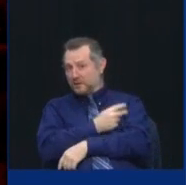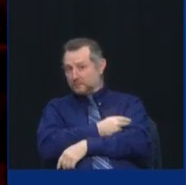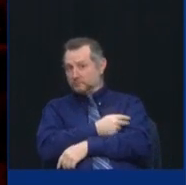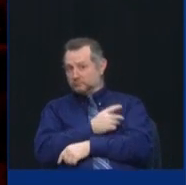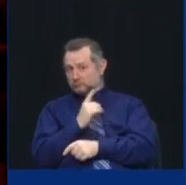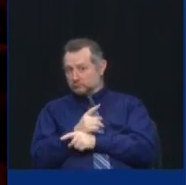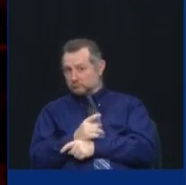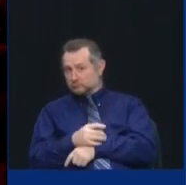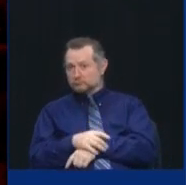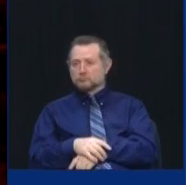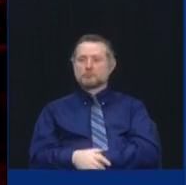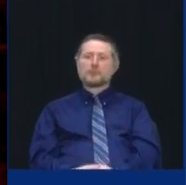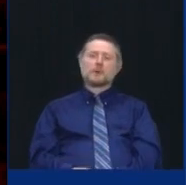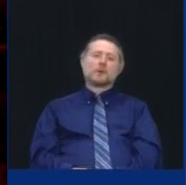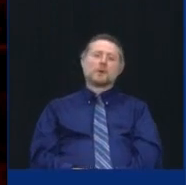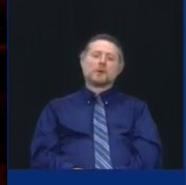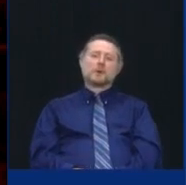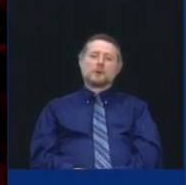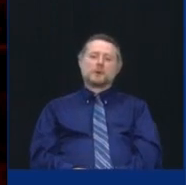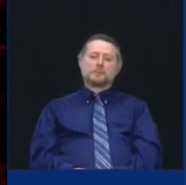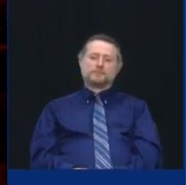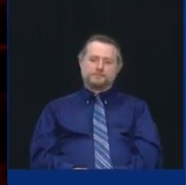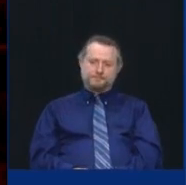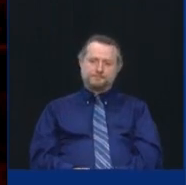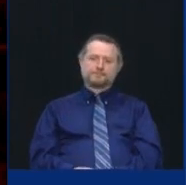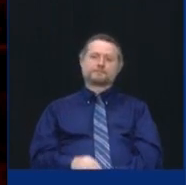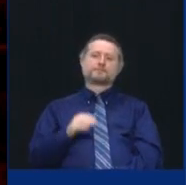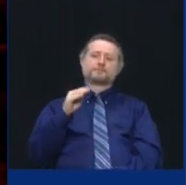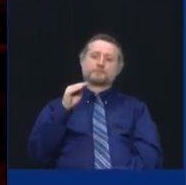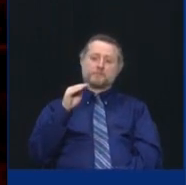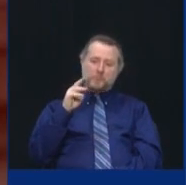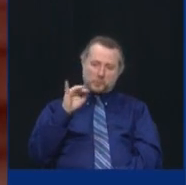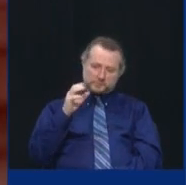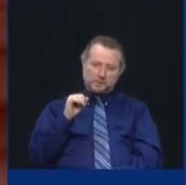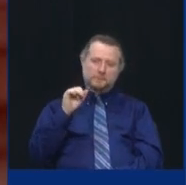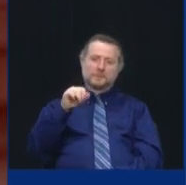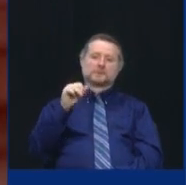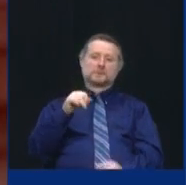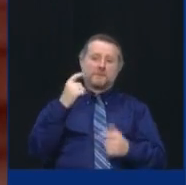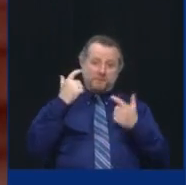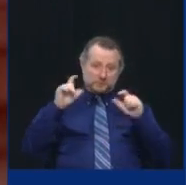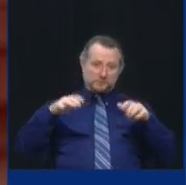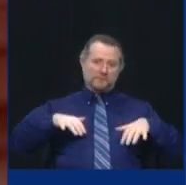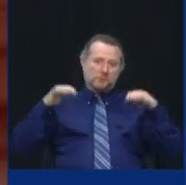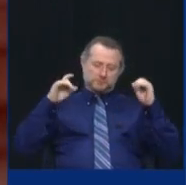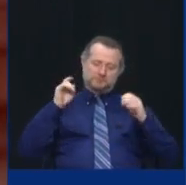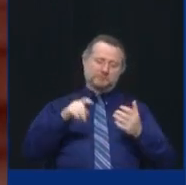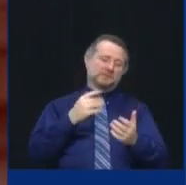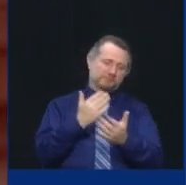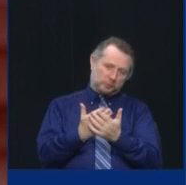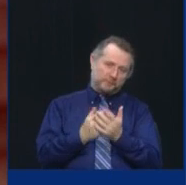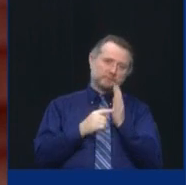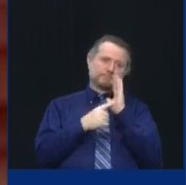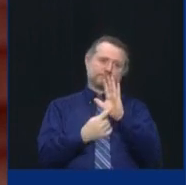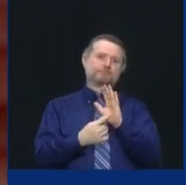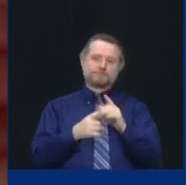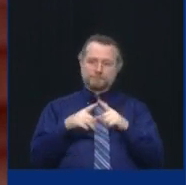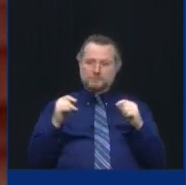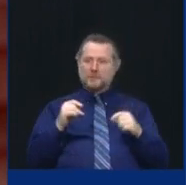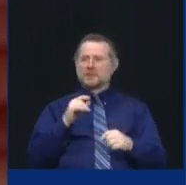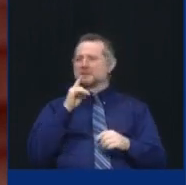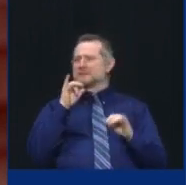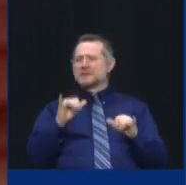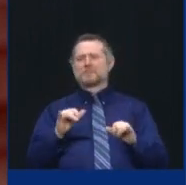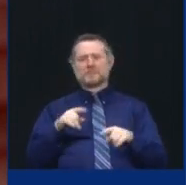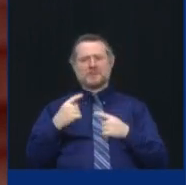City or MSG. For the large venues, there will be, right, they will have to show. And that, just to be clear, that has been going on